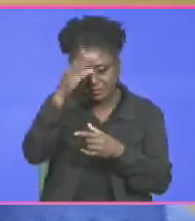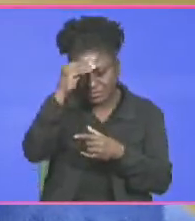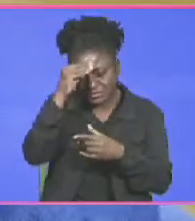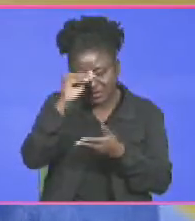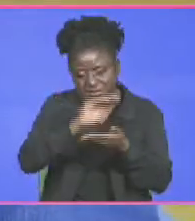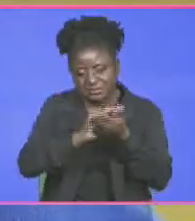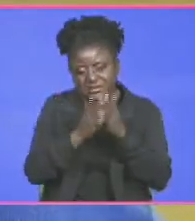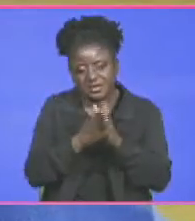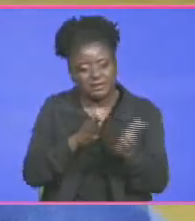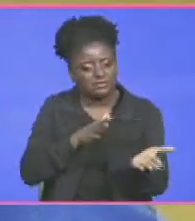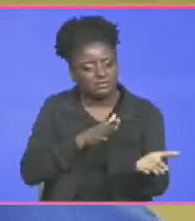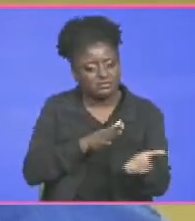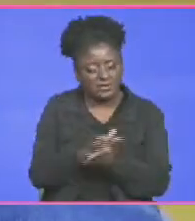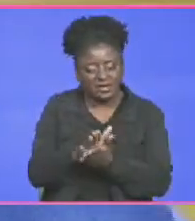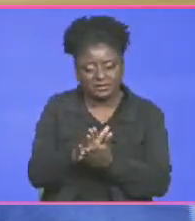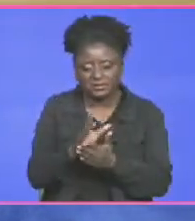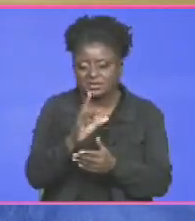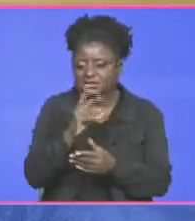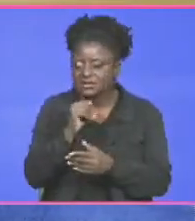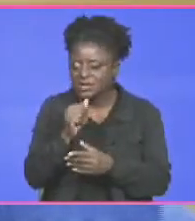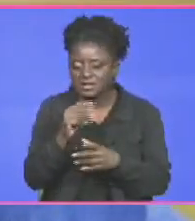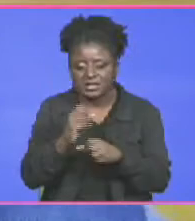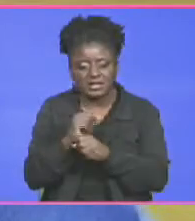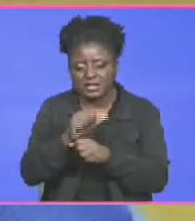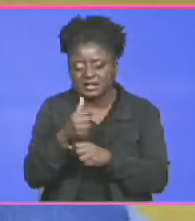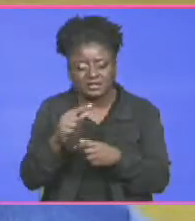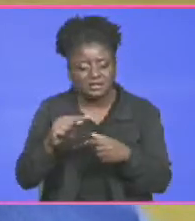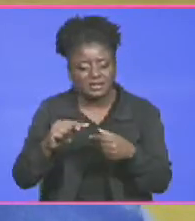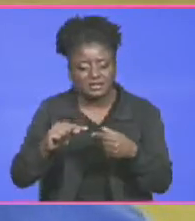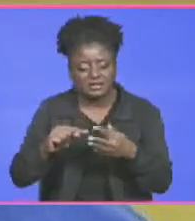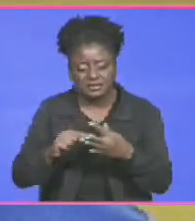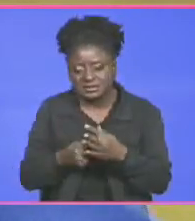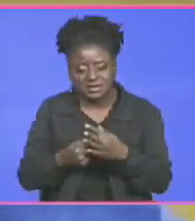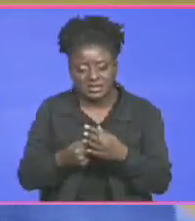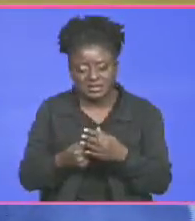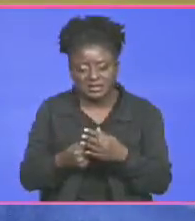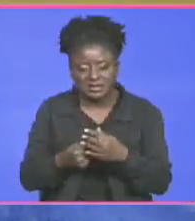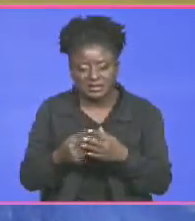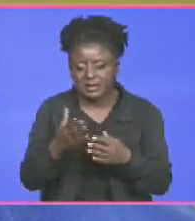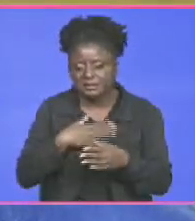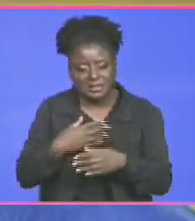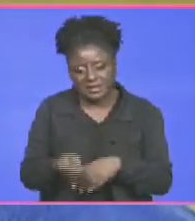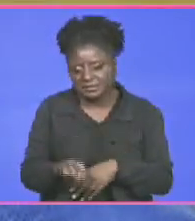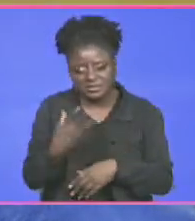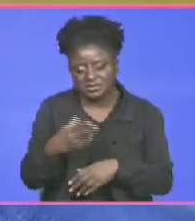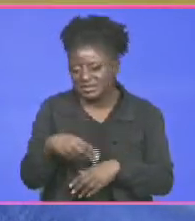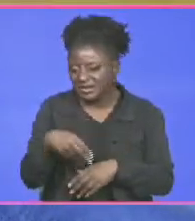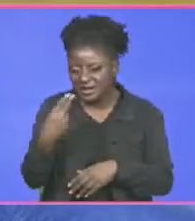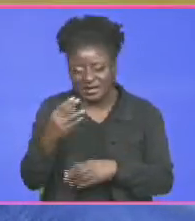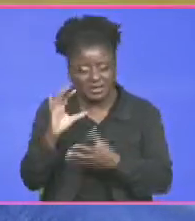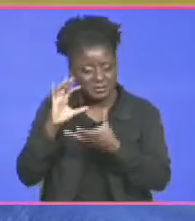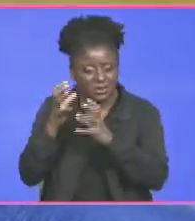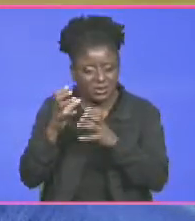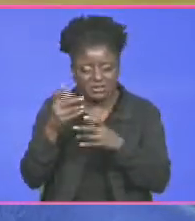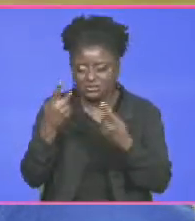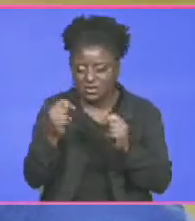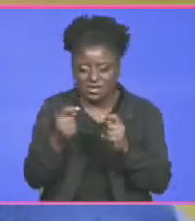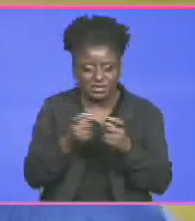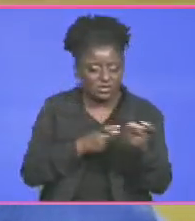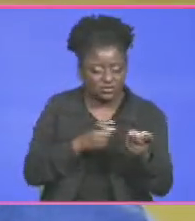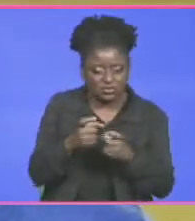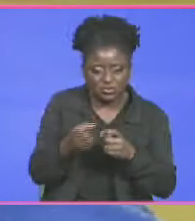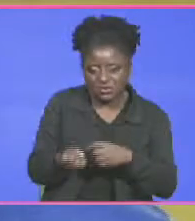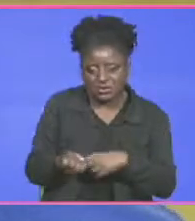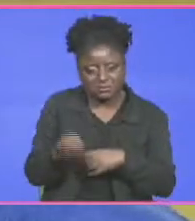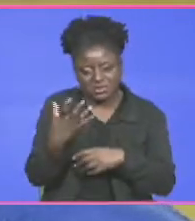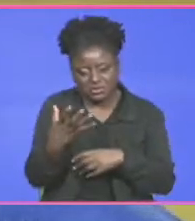therefore we just couldn't get anything going at all. Specifically my pitching, he was pitching a lot of high balls, and then he's trying to control the pitching, so therefore he